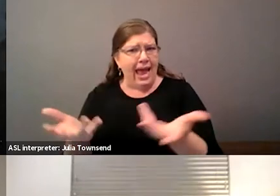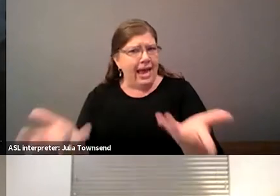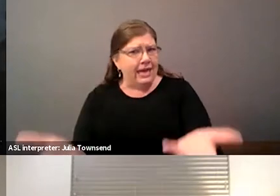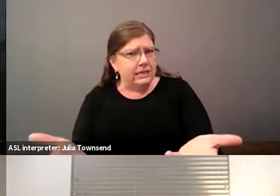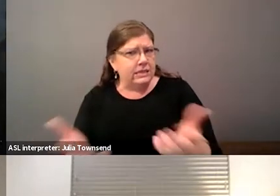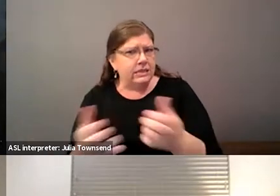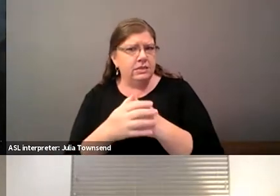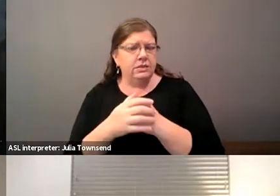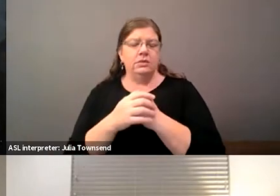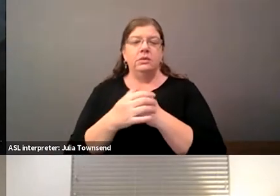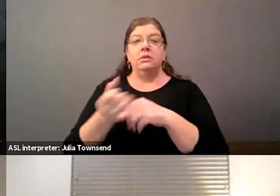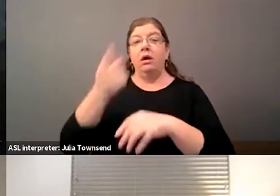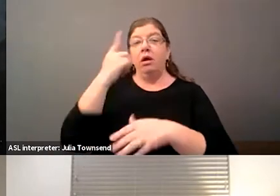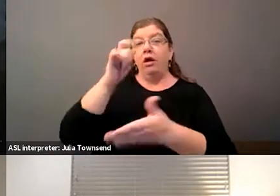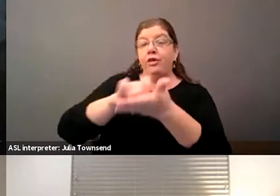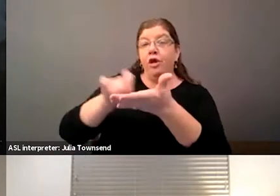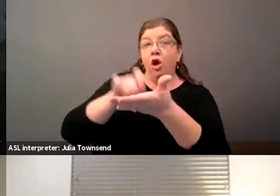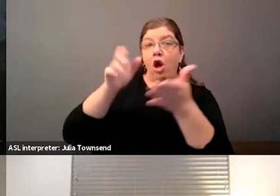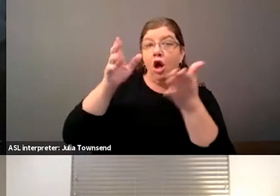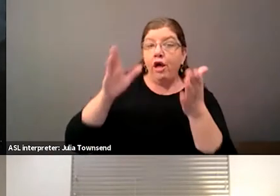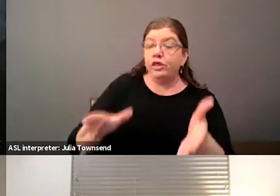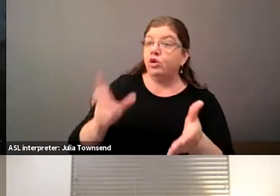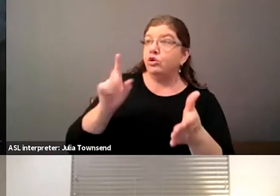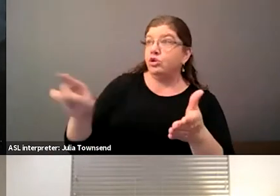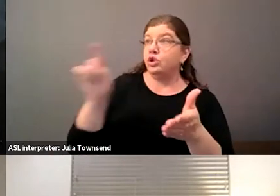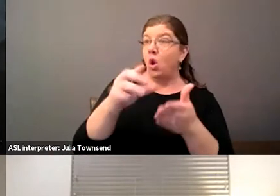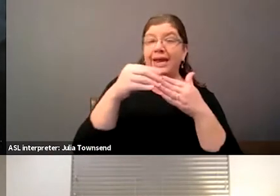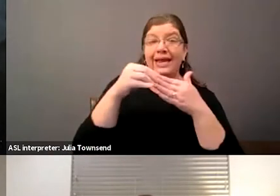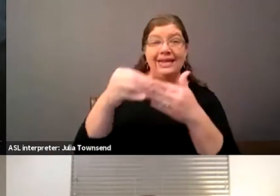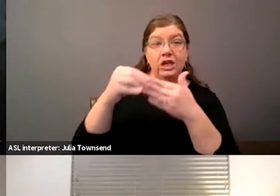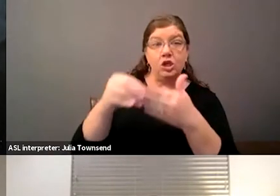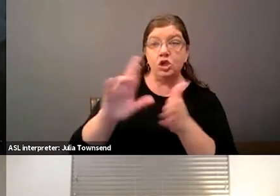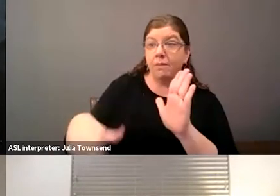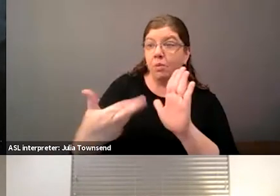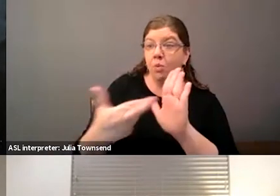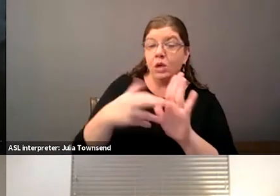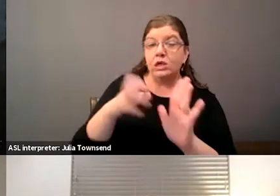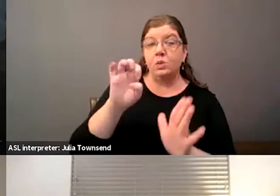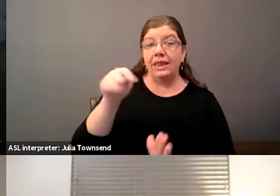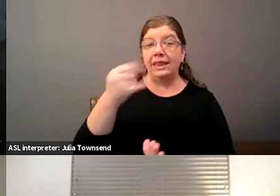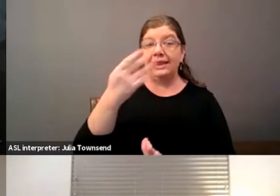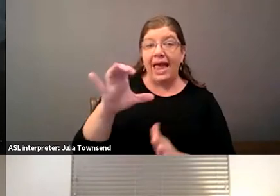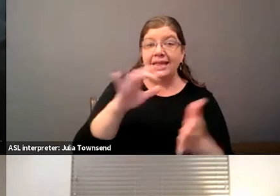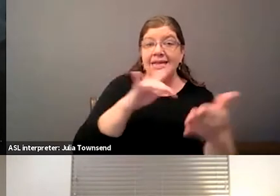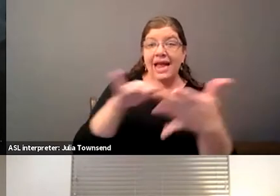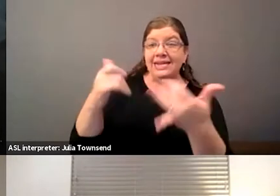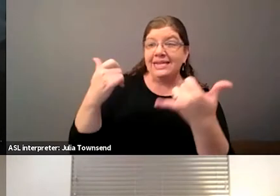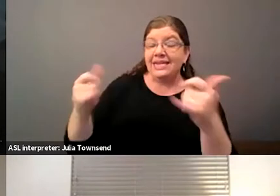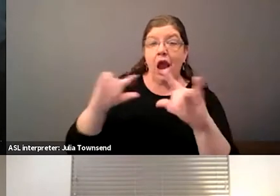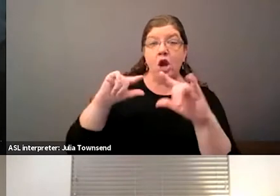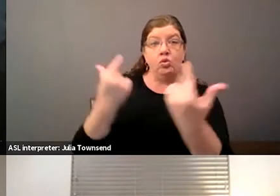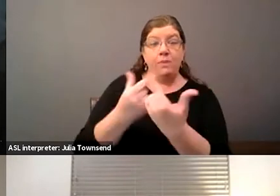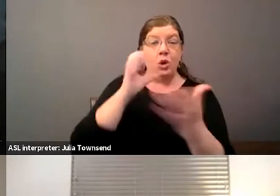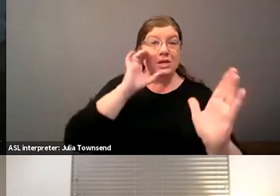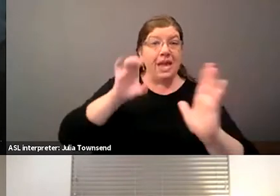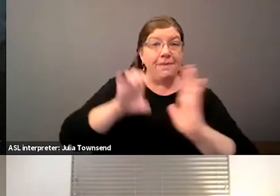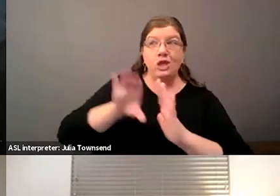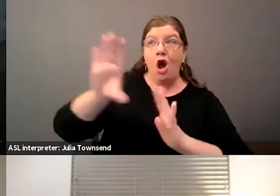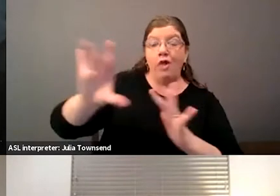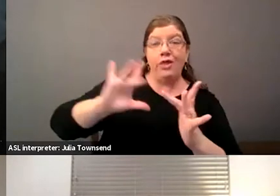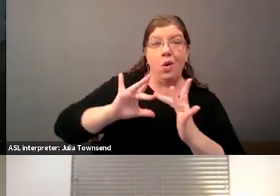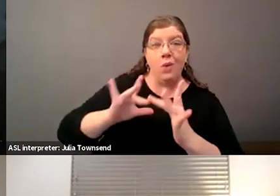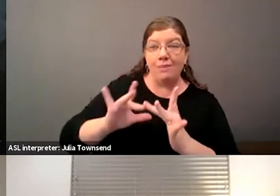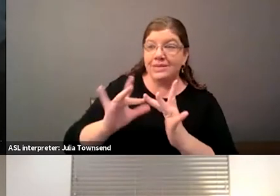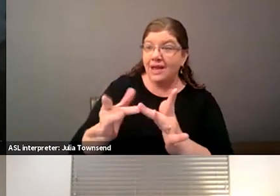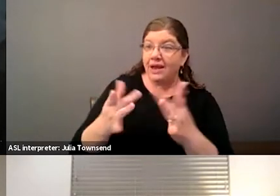as the authors are in leadership roles with the ethnic studies now group there's even a picture on their website